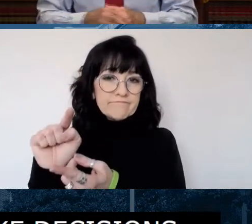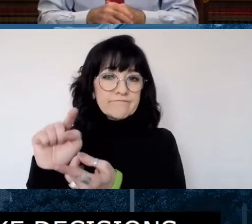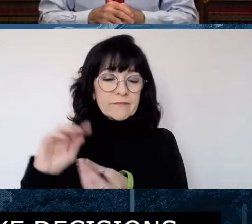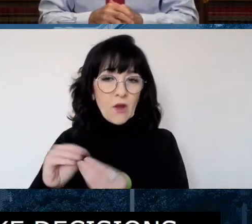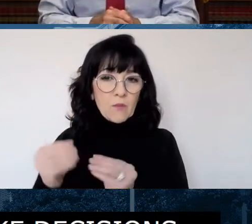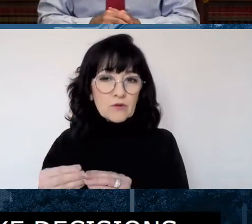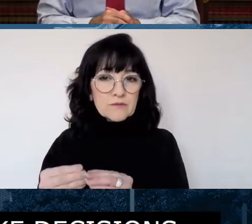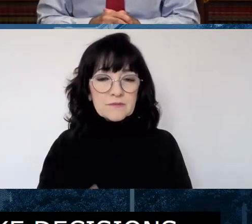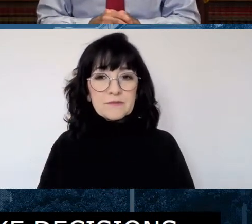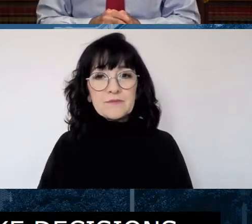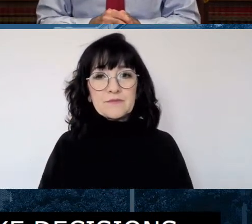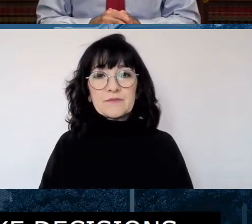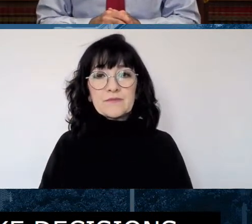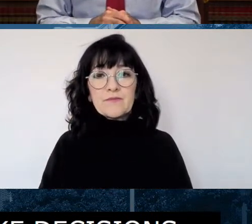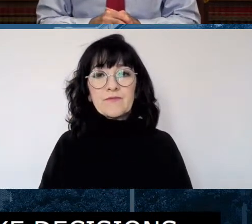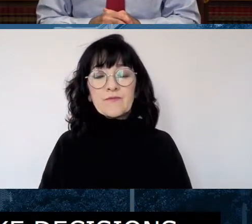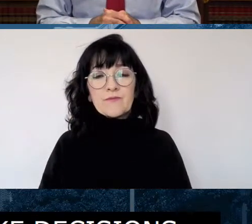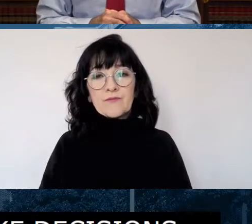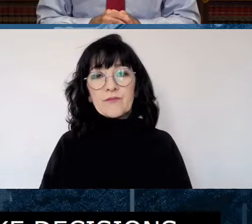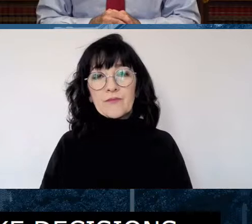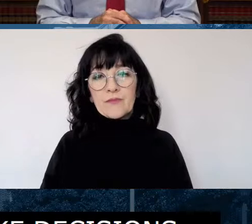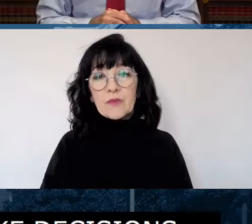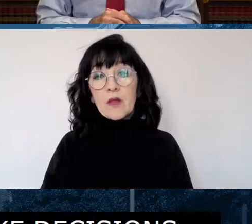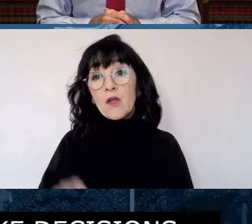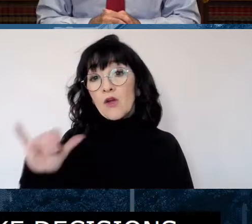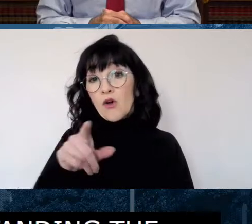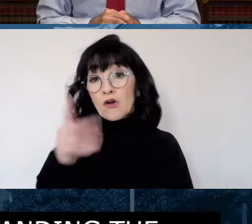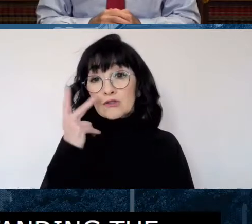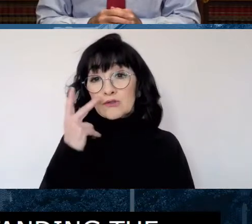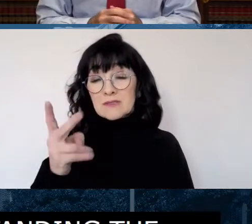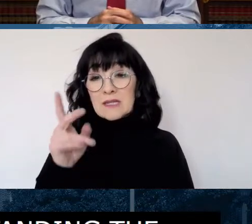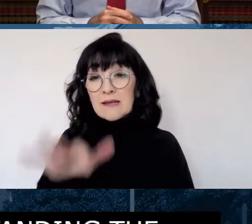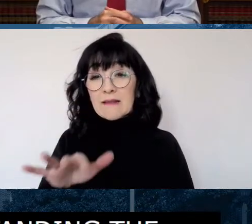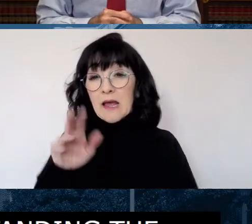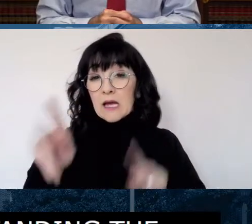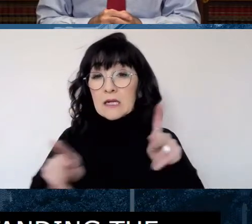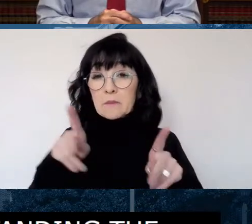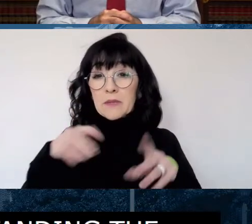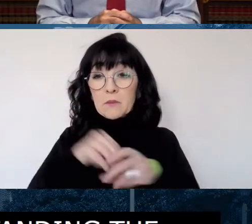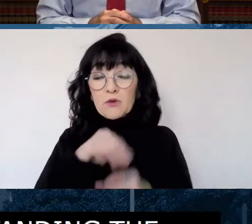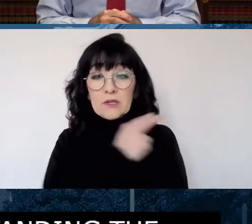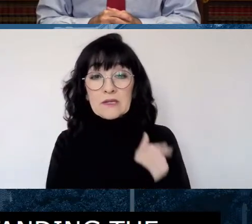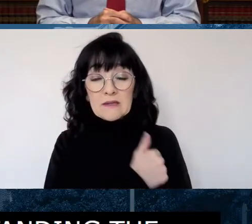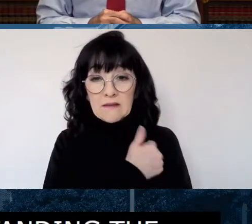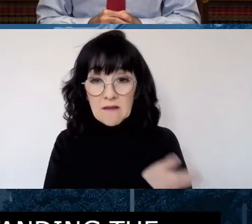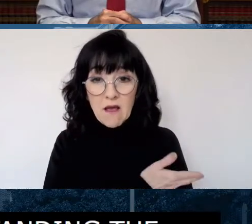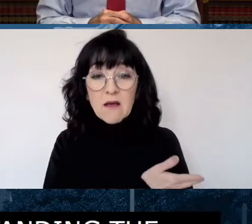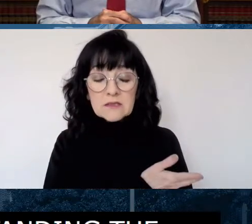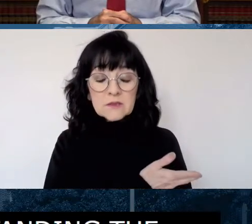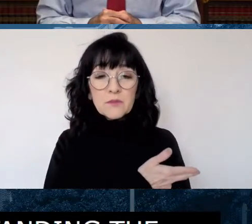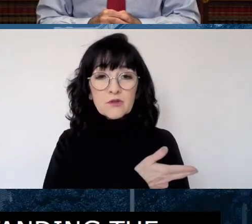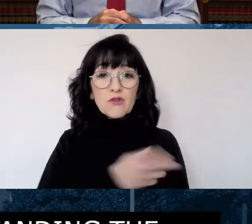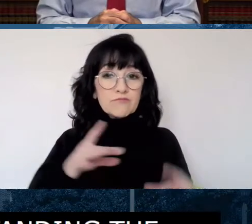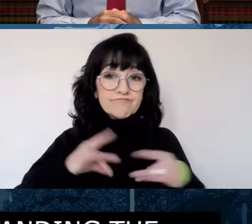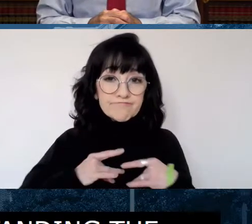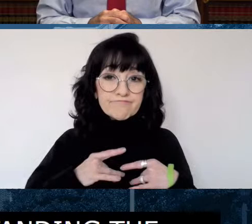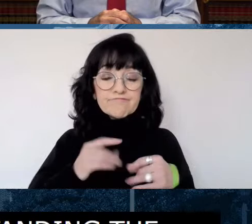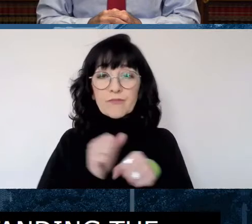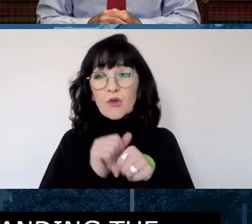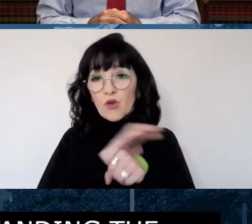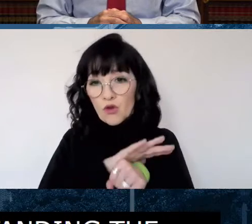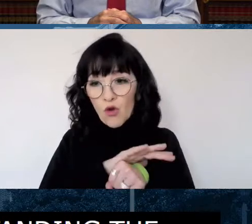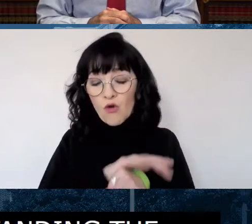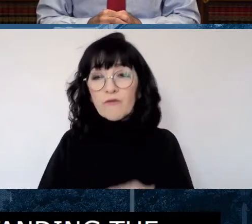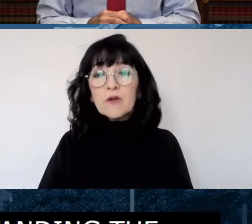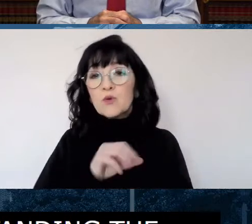reduction in those that are in the hospital with or for COVID, you can see still the